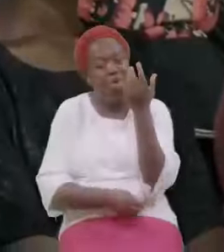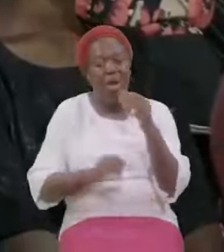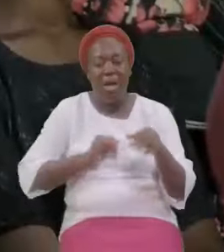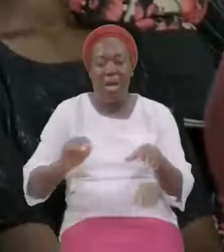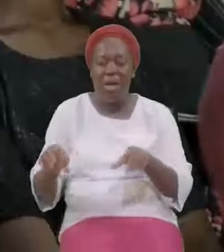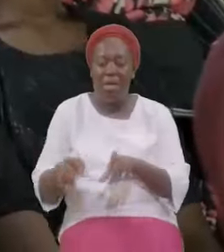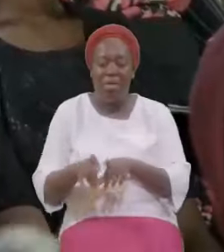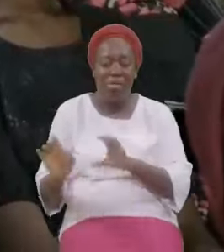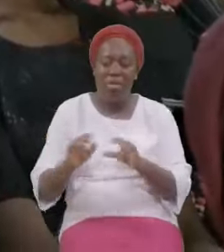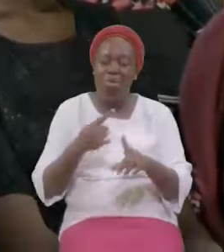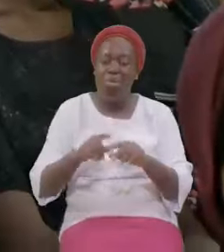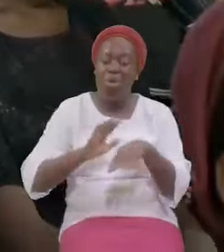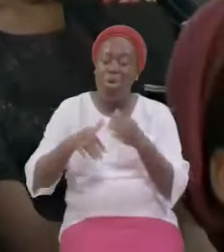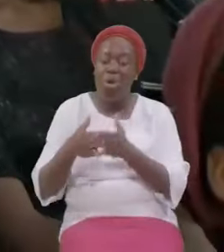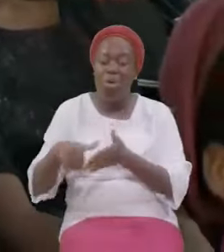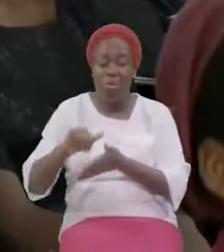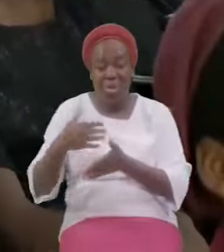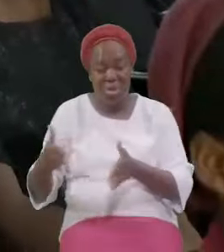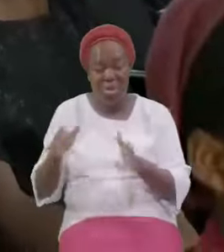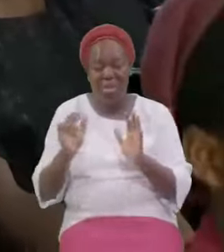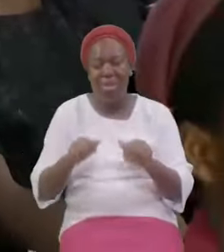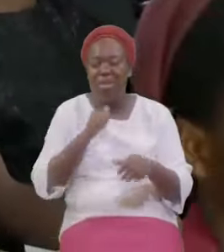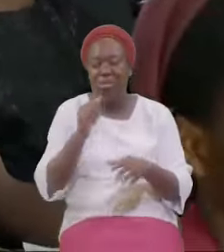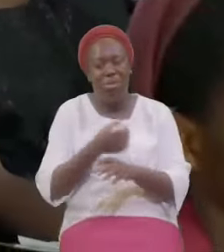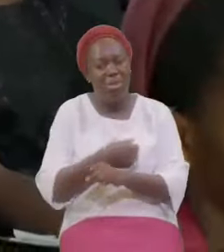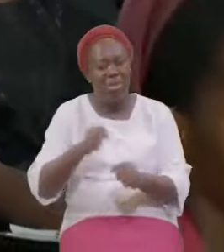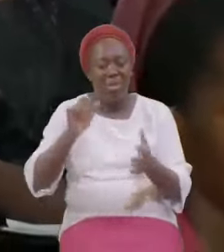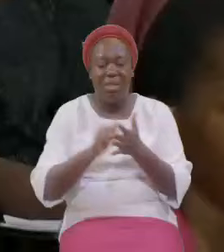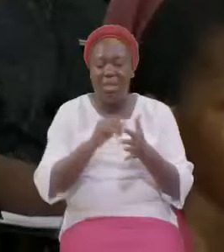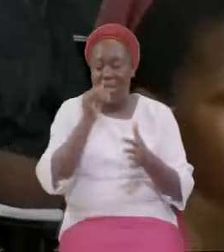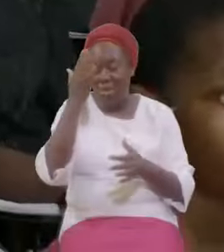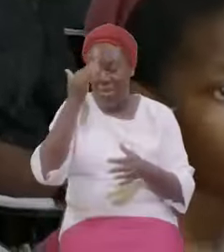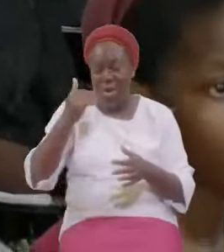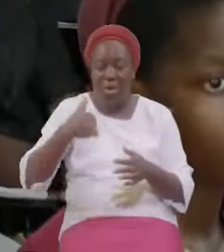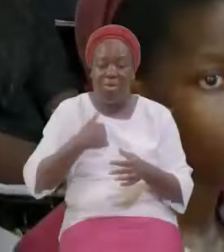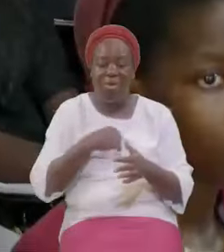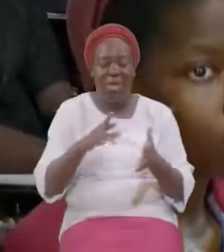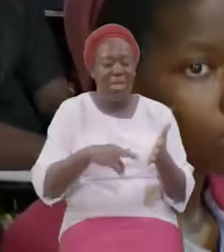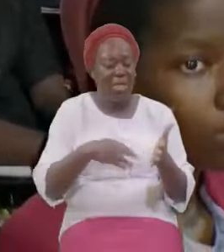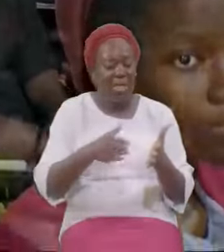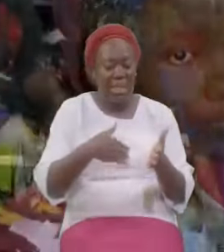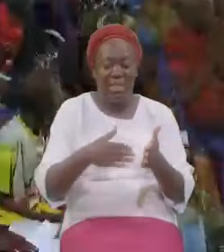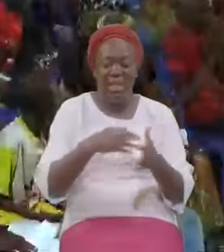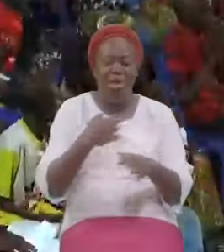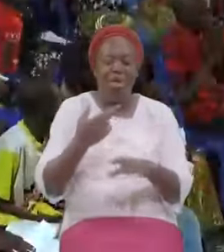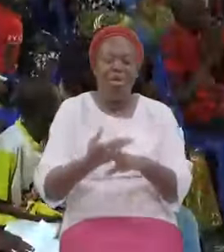could not save. That's why we sing, Rock of Ages, care for me.